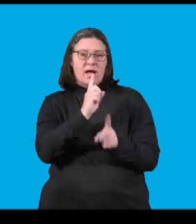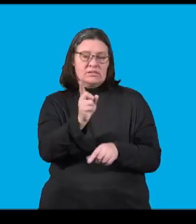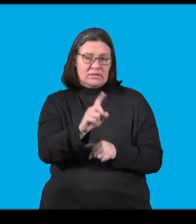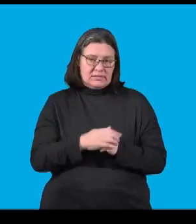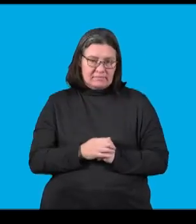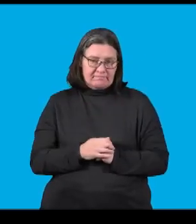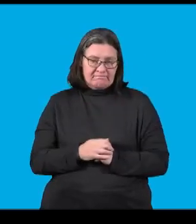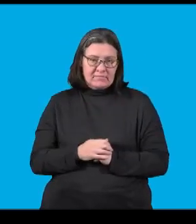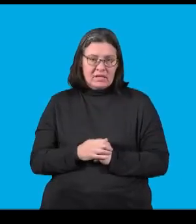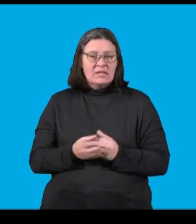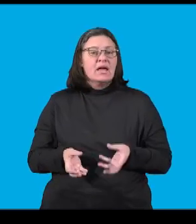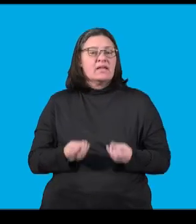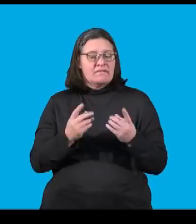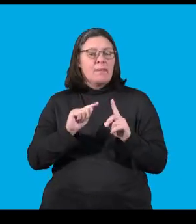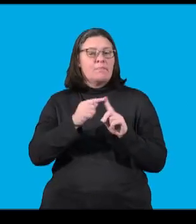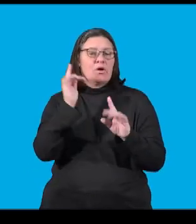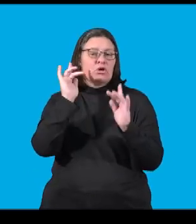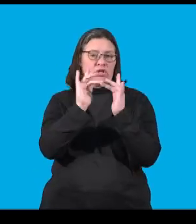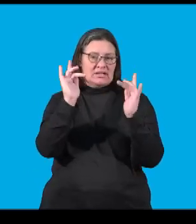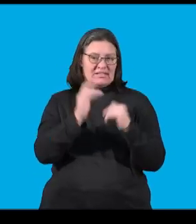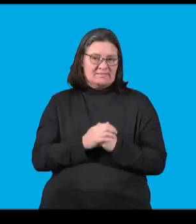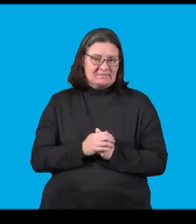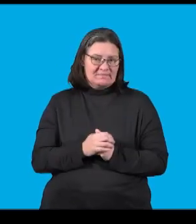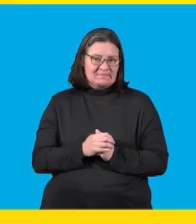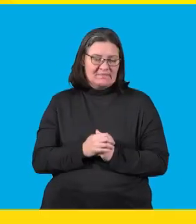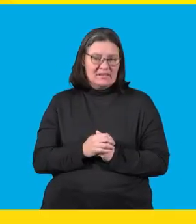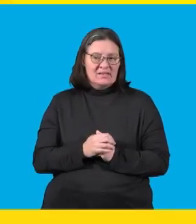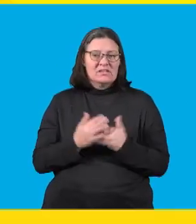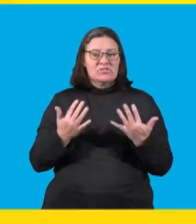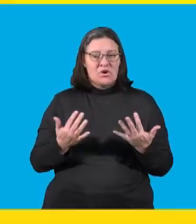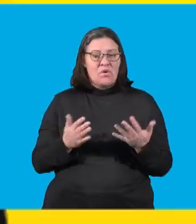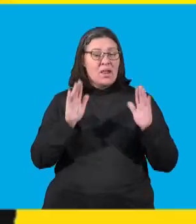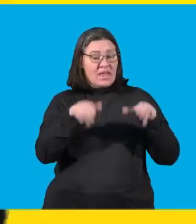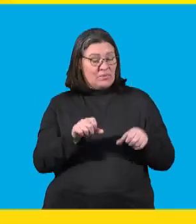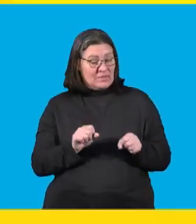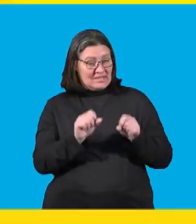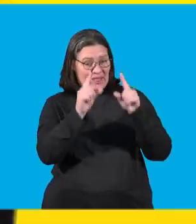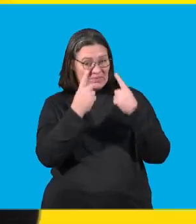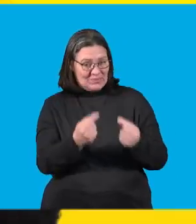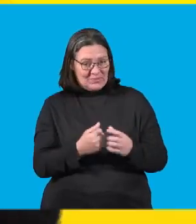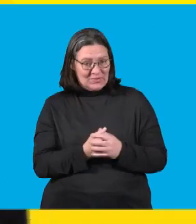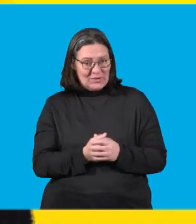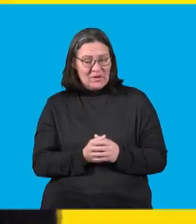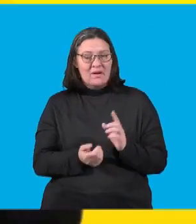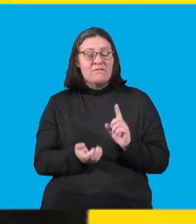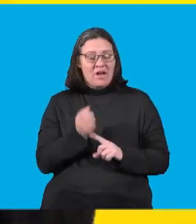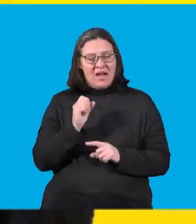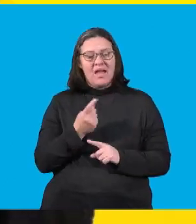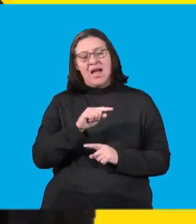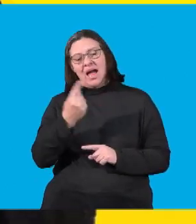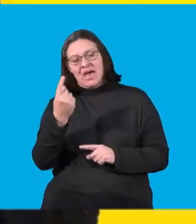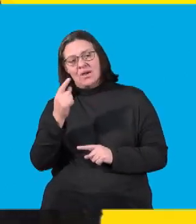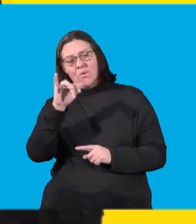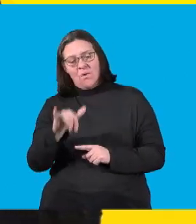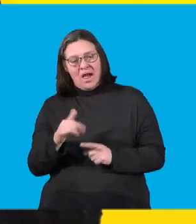work out what your answer is. Okay, and that will give you the point of contact. All right, so guys, I'm going to leave you to do that, to find out what the